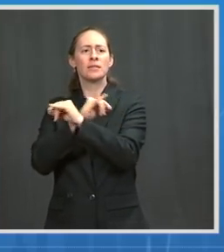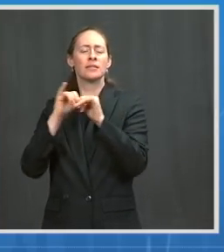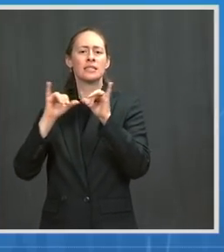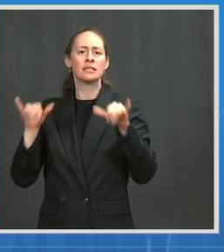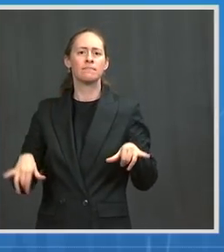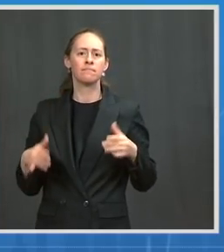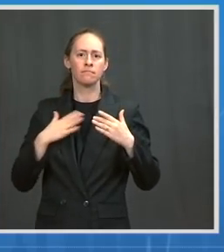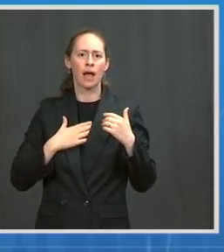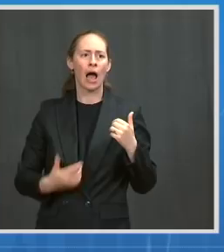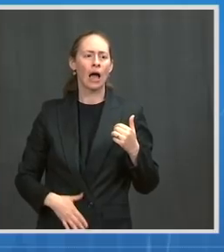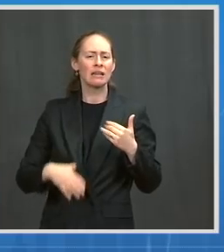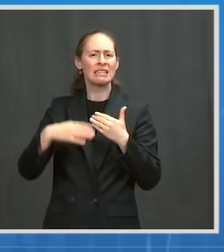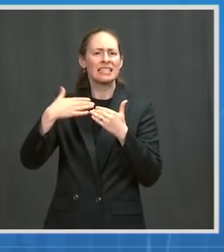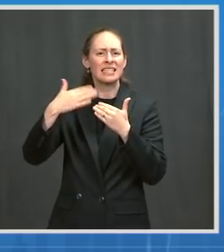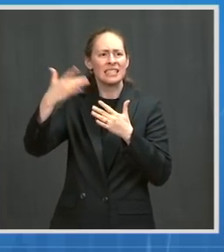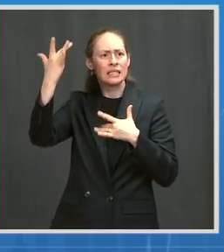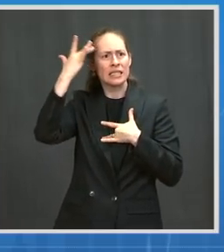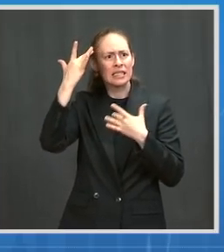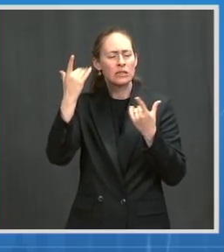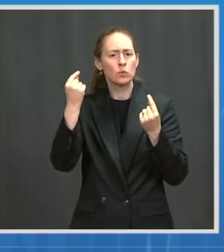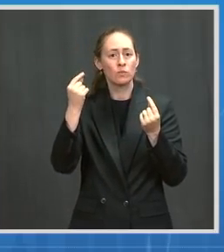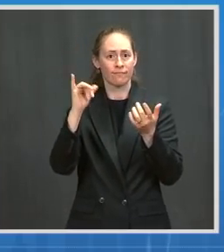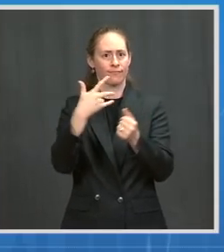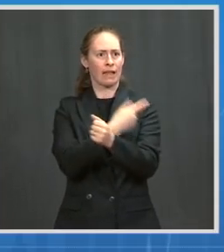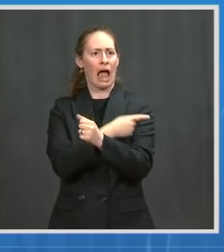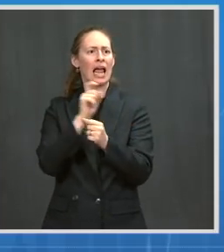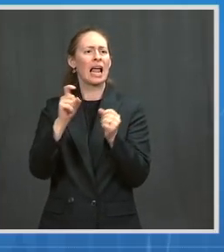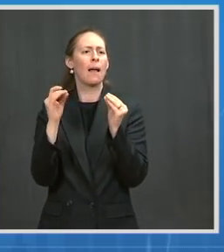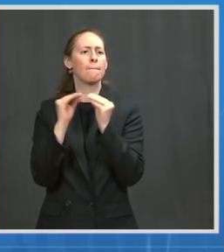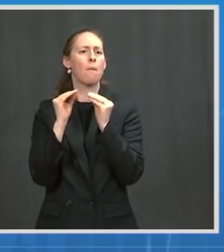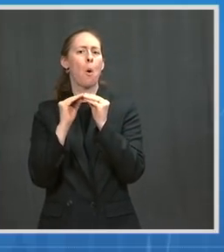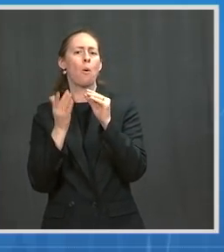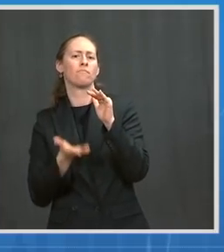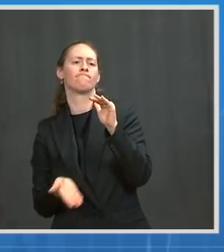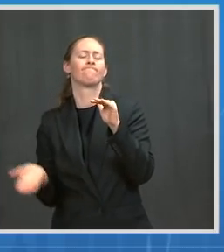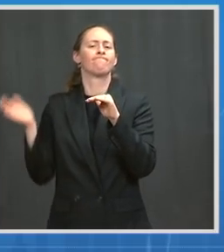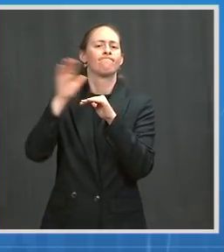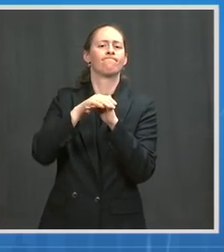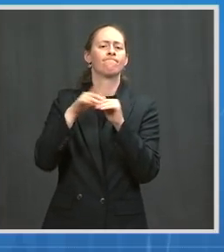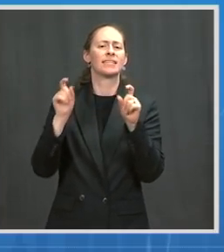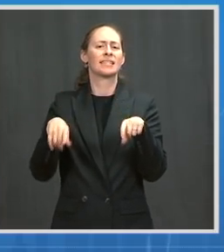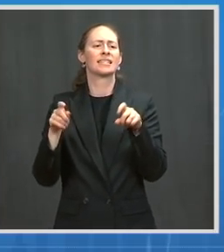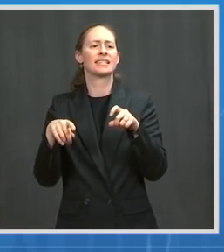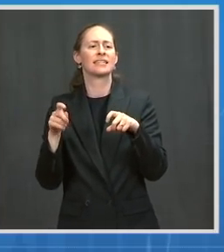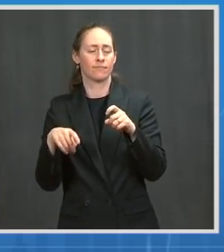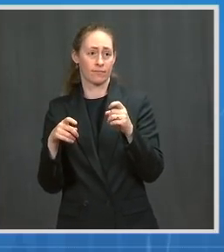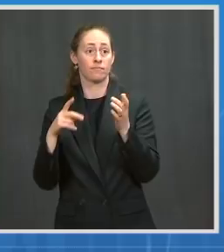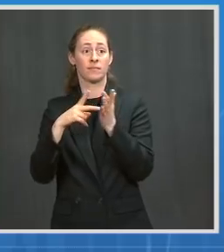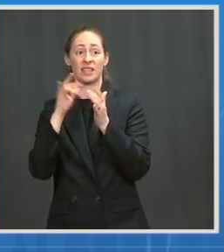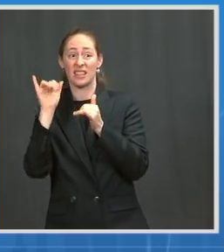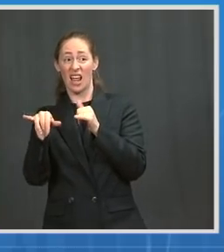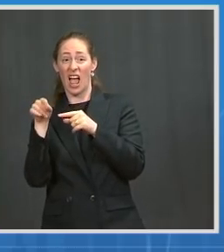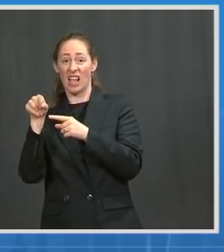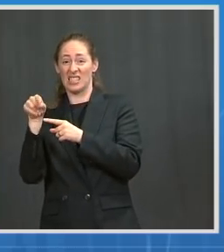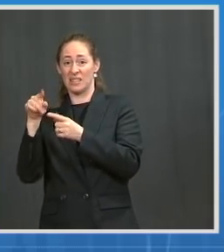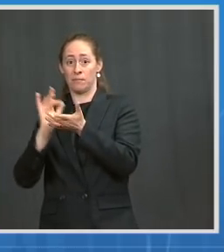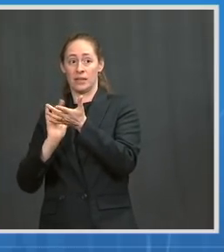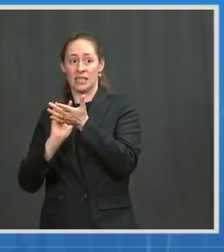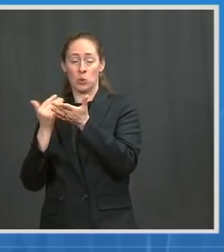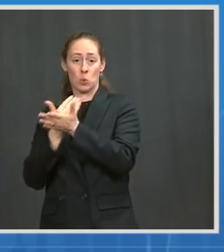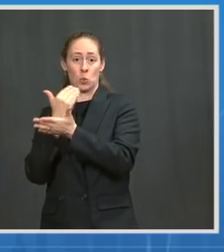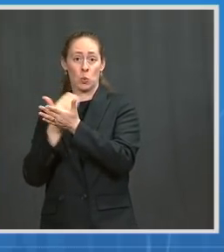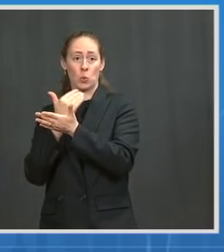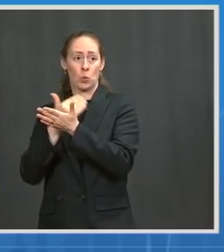initially, may not give an optimal response. And it also adds a line of defense against other